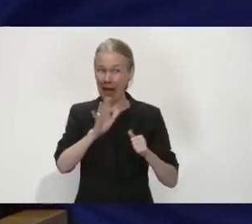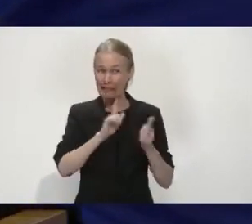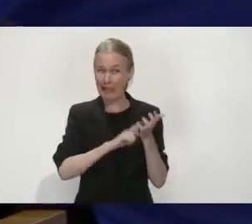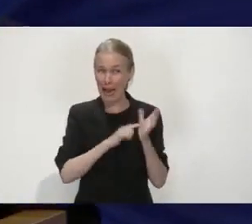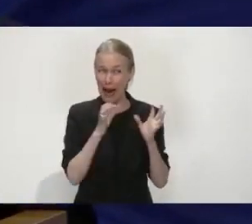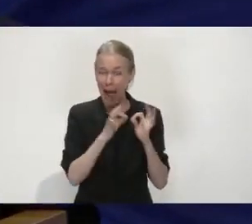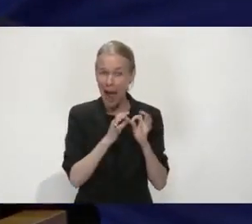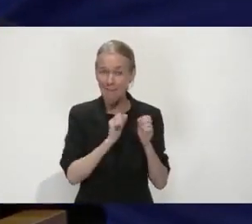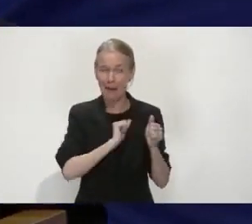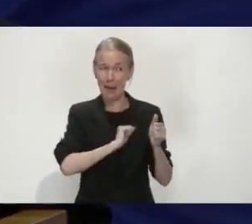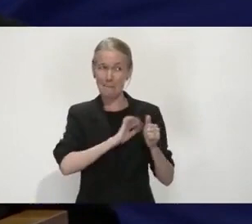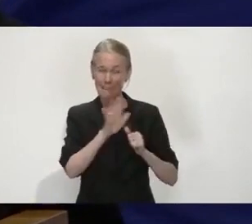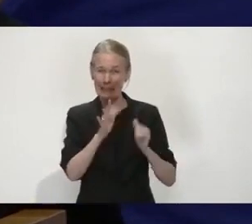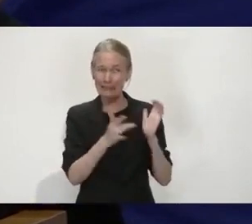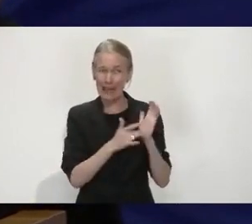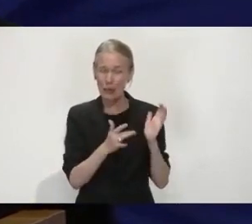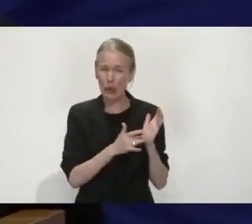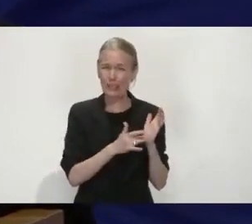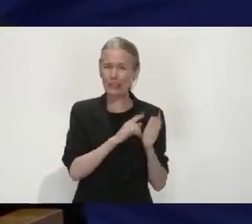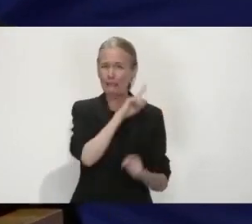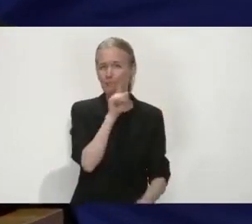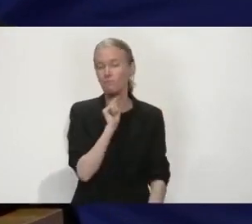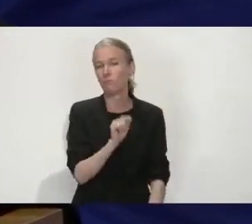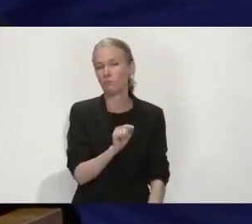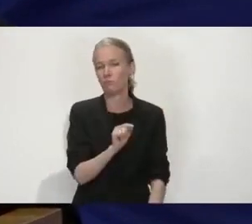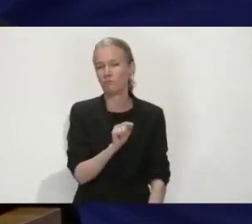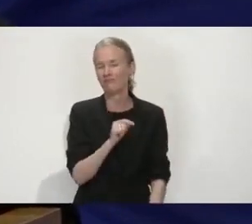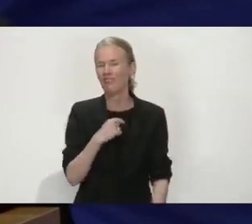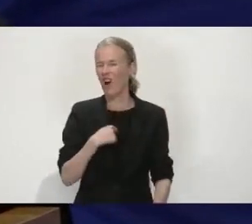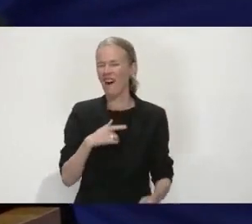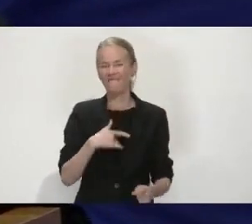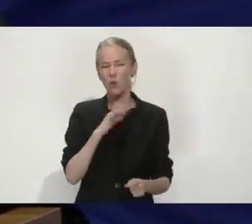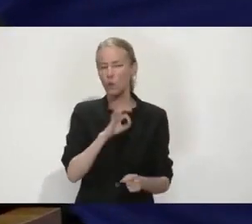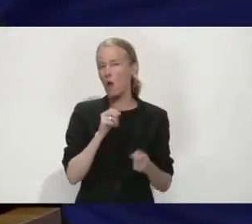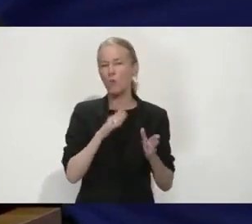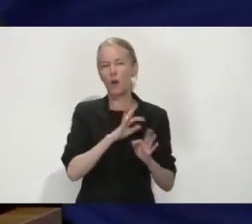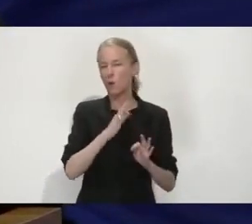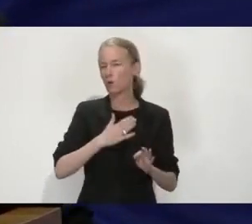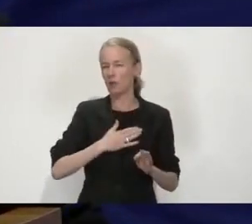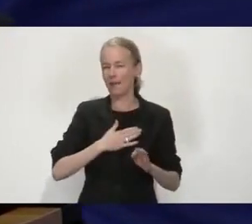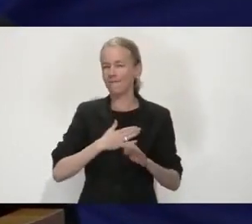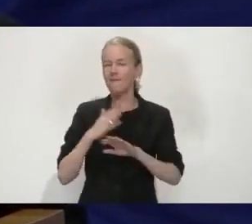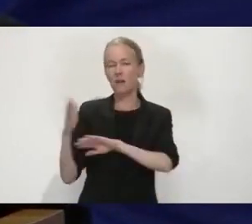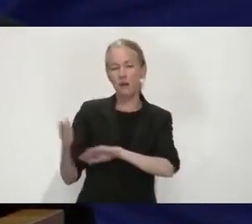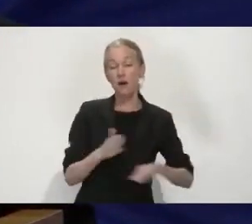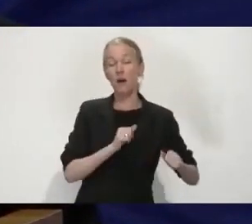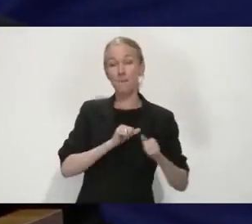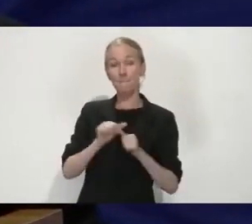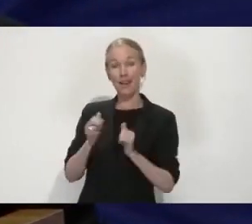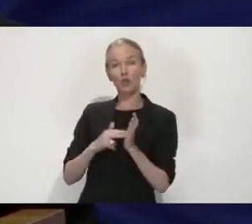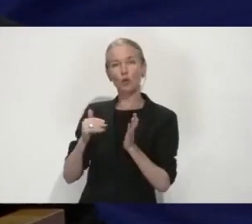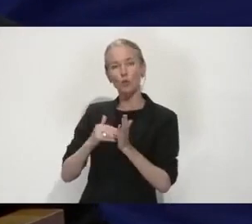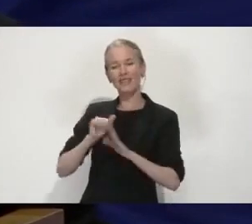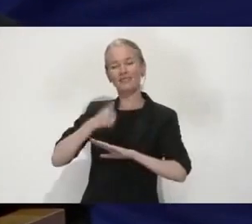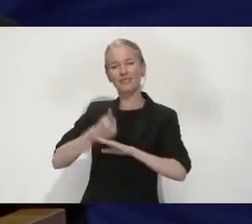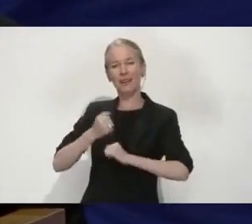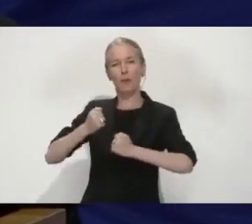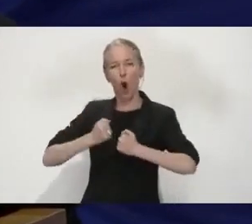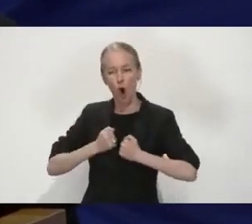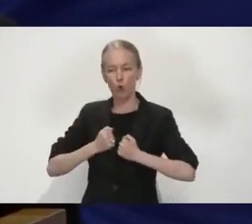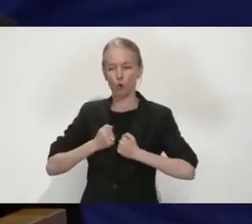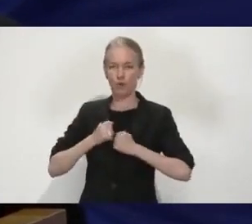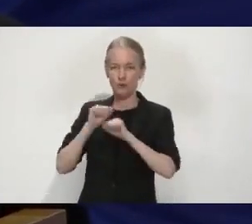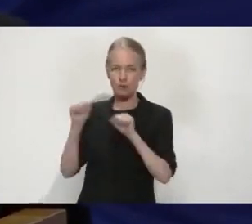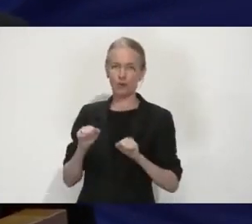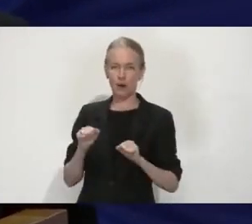myself of the worth of it, and I would much prefer that we had a robust system this side of the border with 14